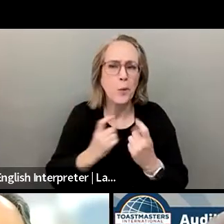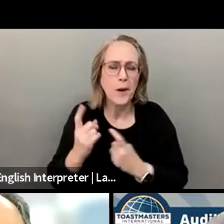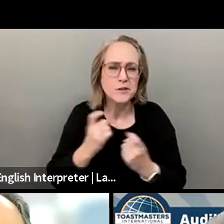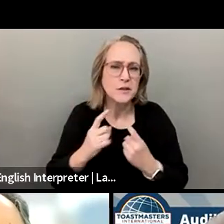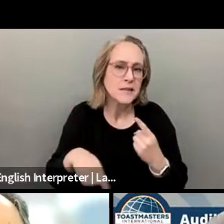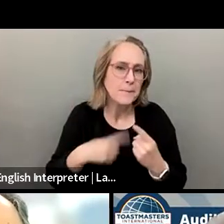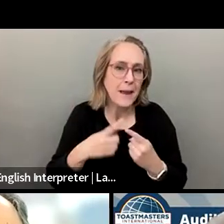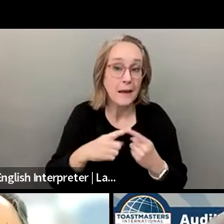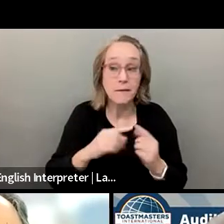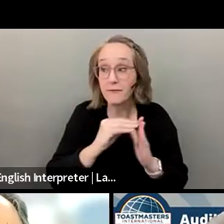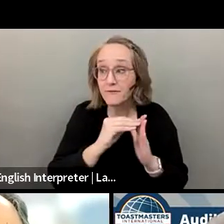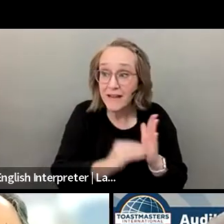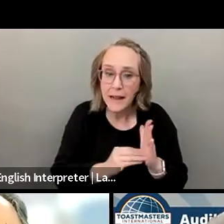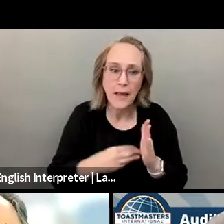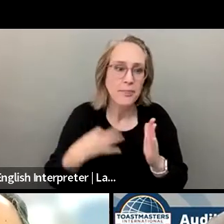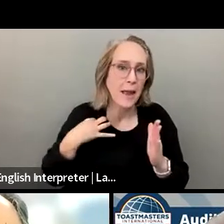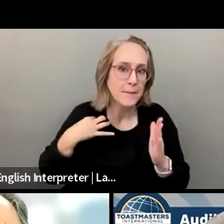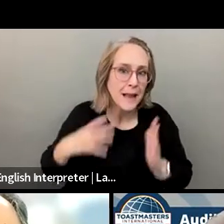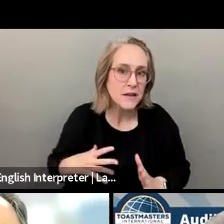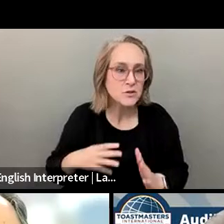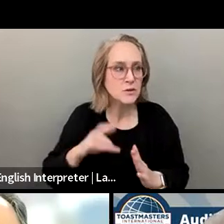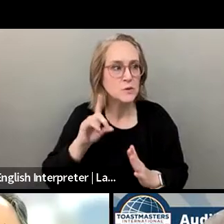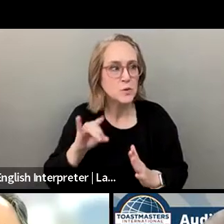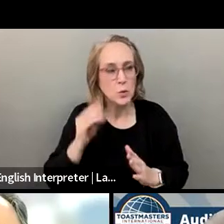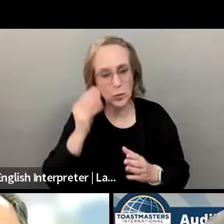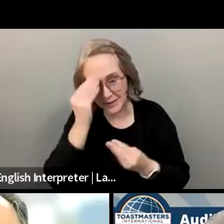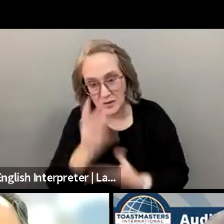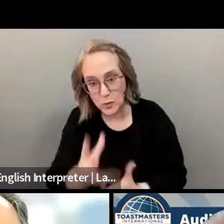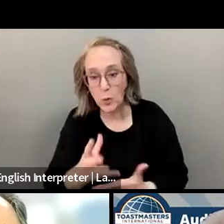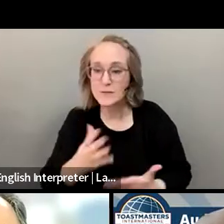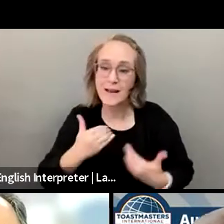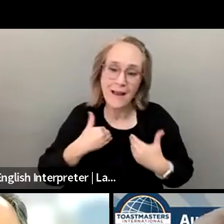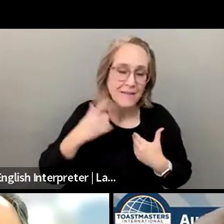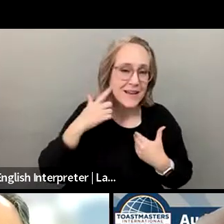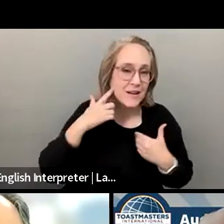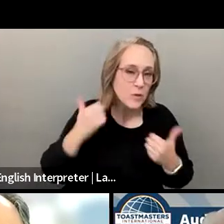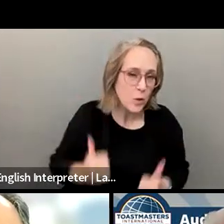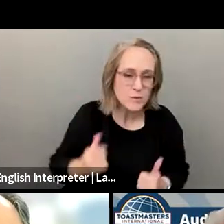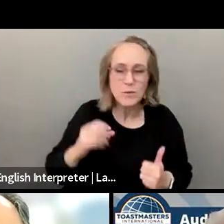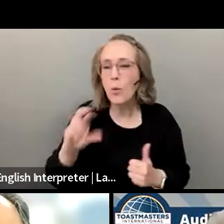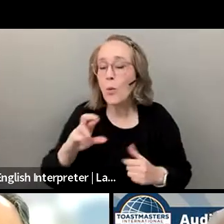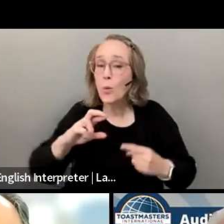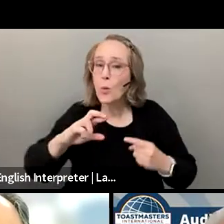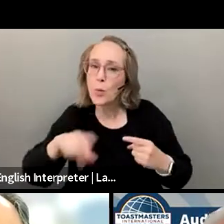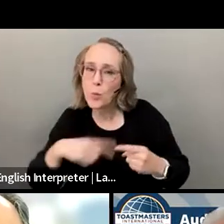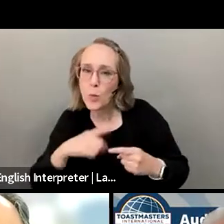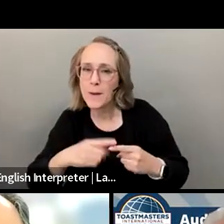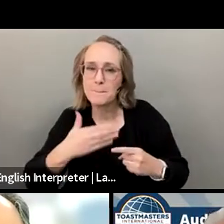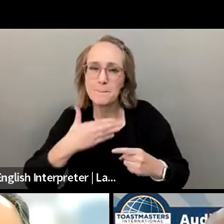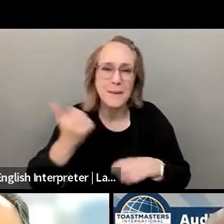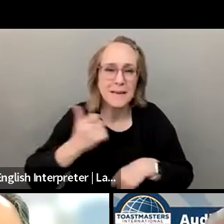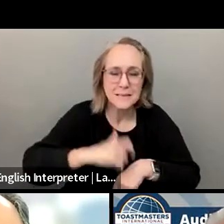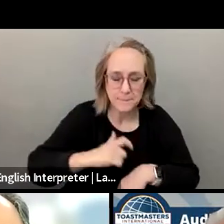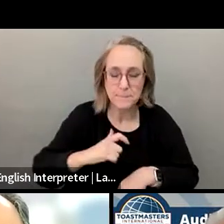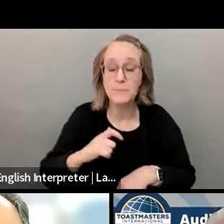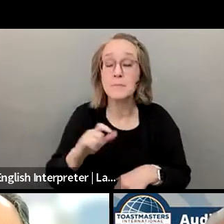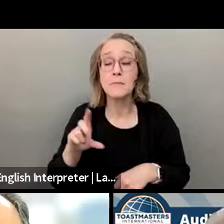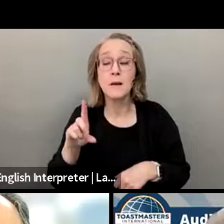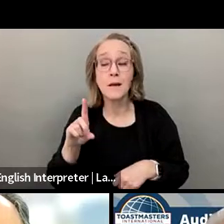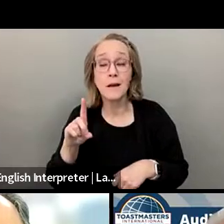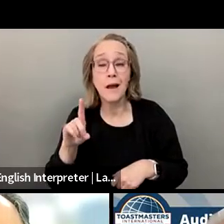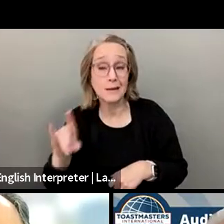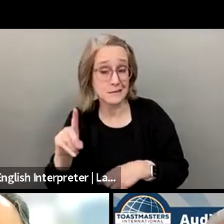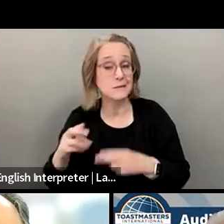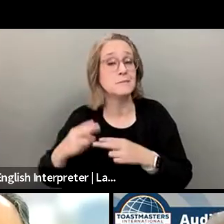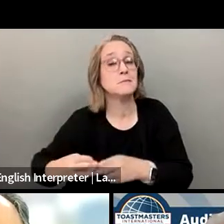like filling out an application. Do you disclose the hearing loss, or when do you disclose it? I did give her